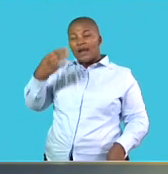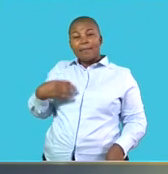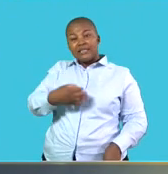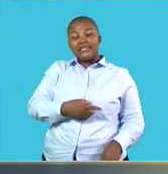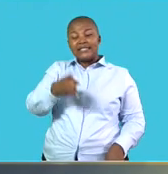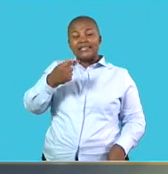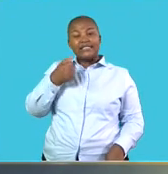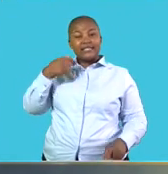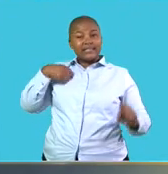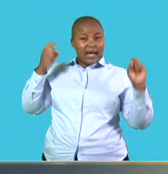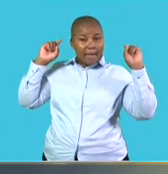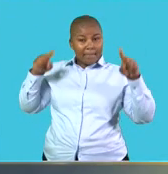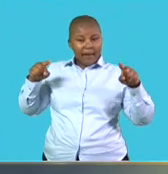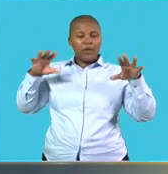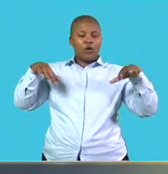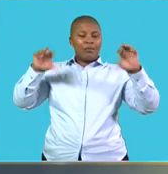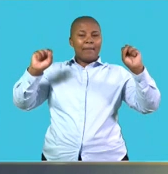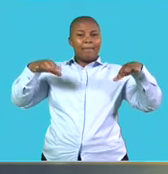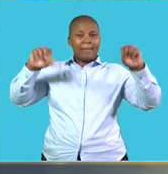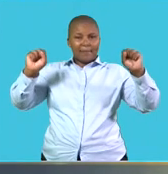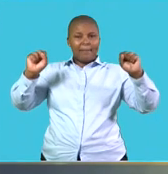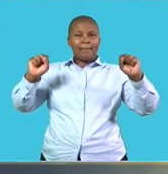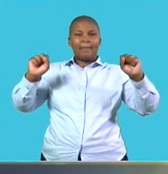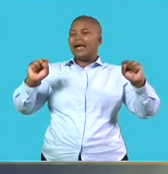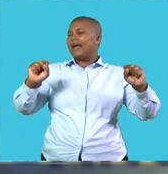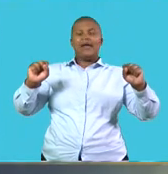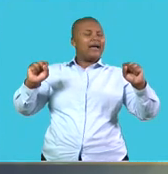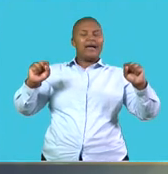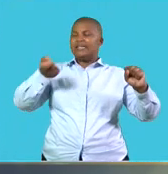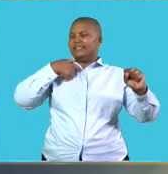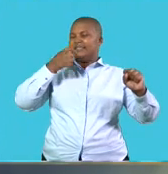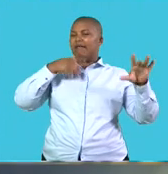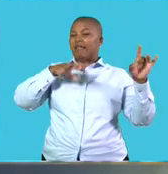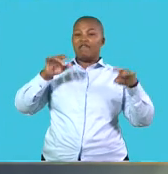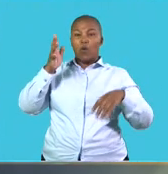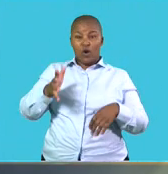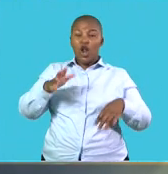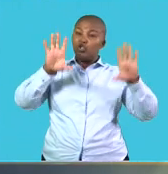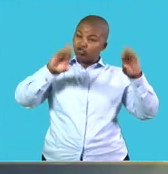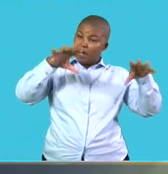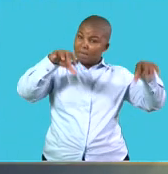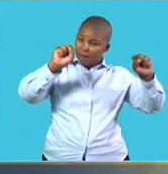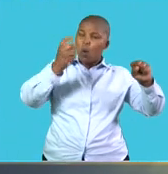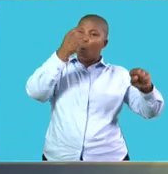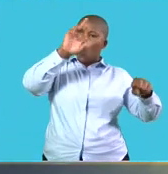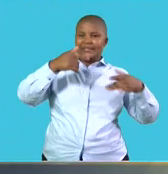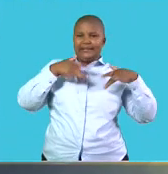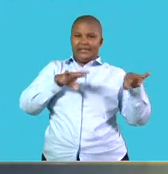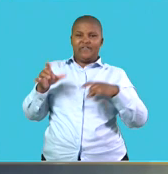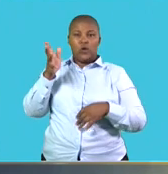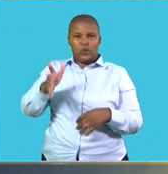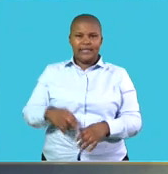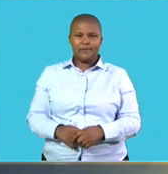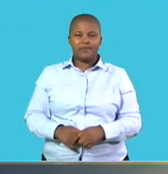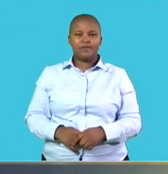can end load shedding is going to end us. We discovered, Comrade President,